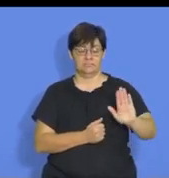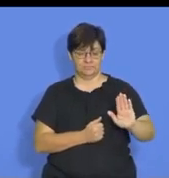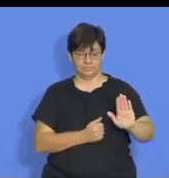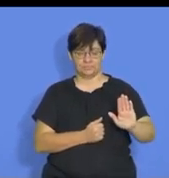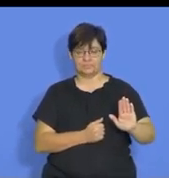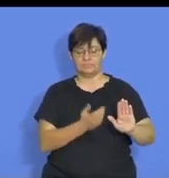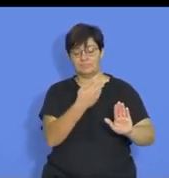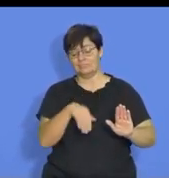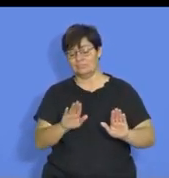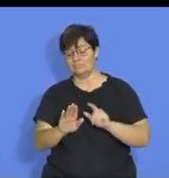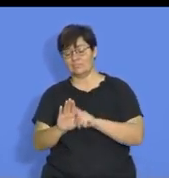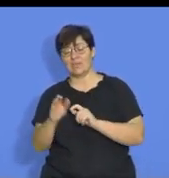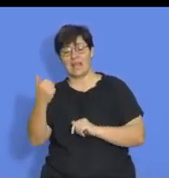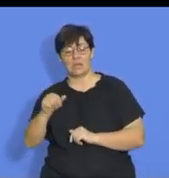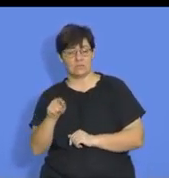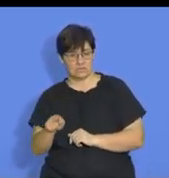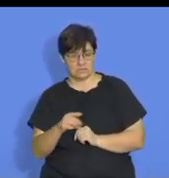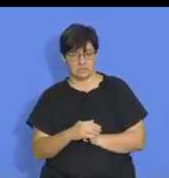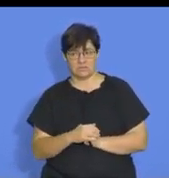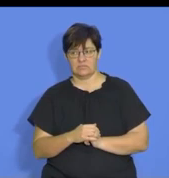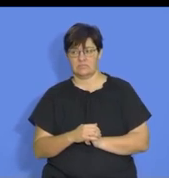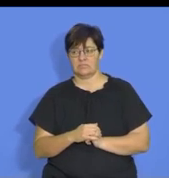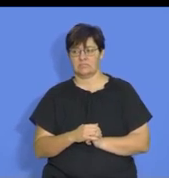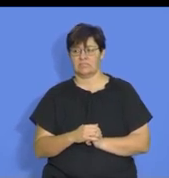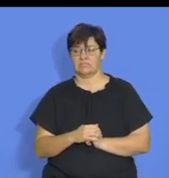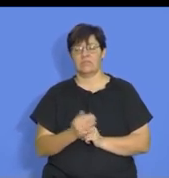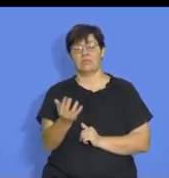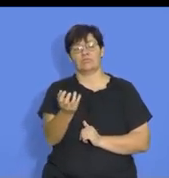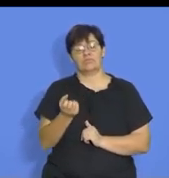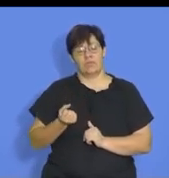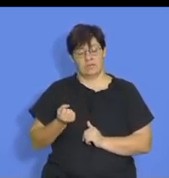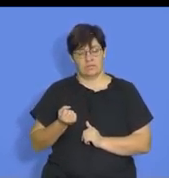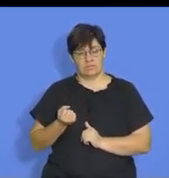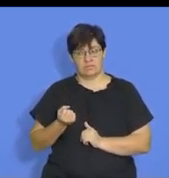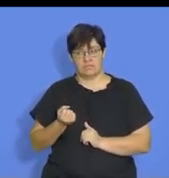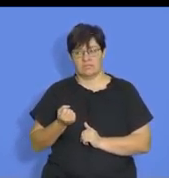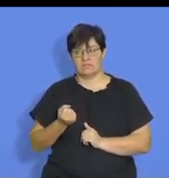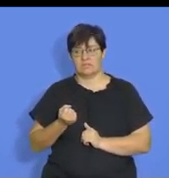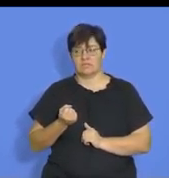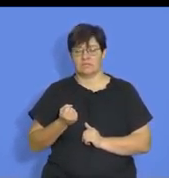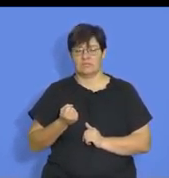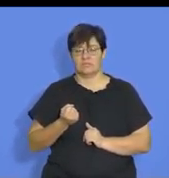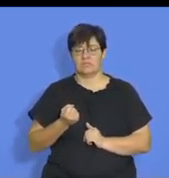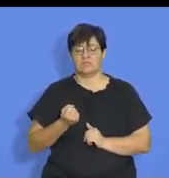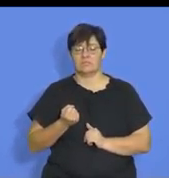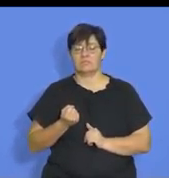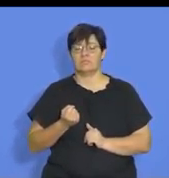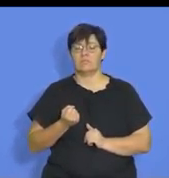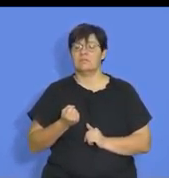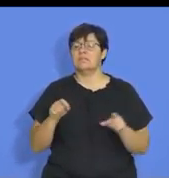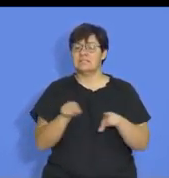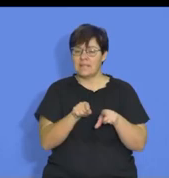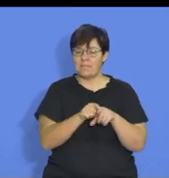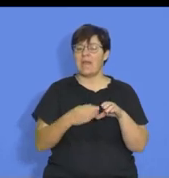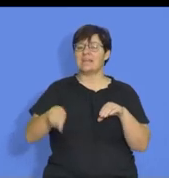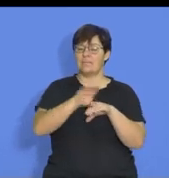one account, and the other account affected will be drawings.